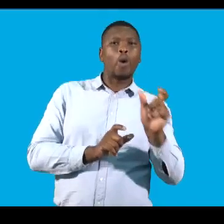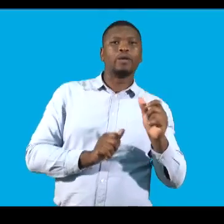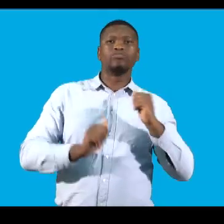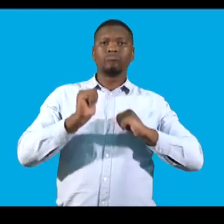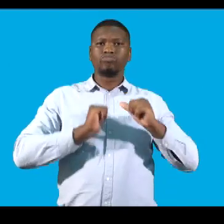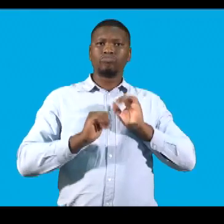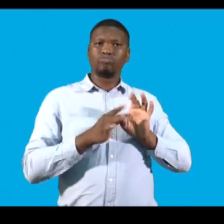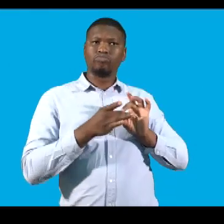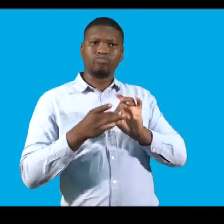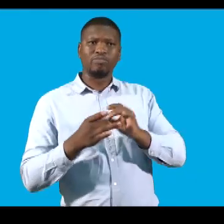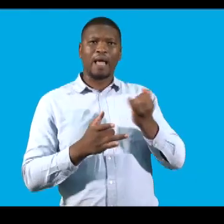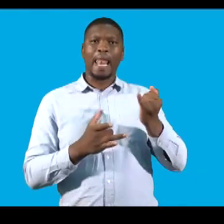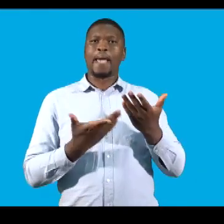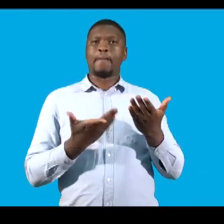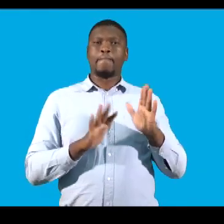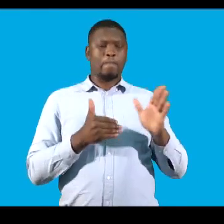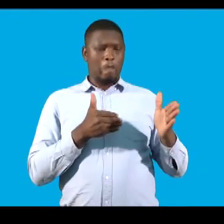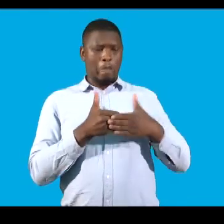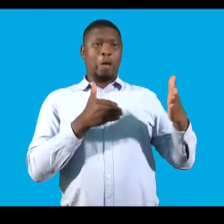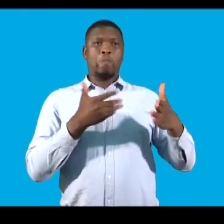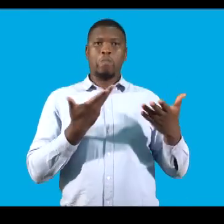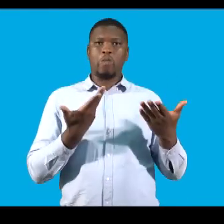object, like bang, slam.